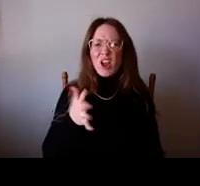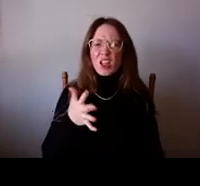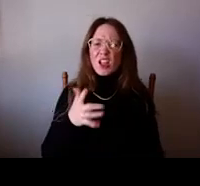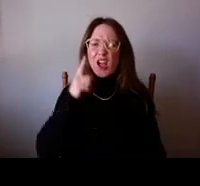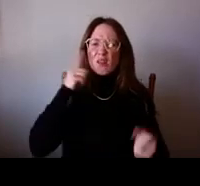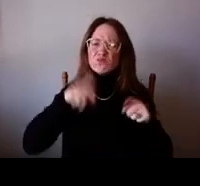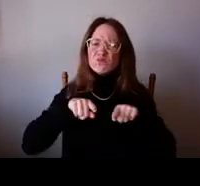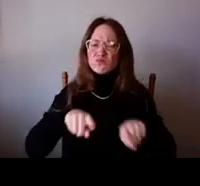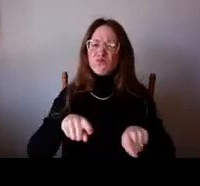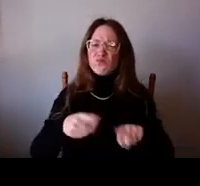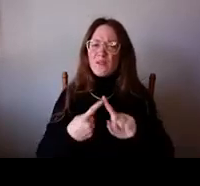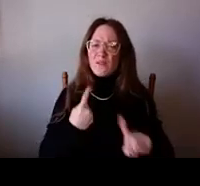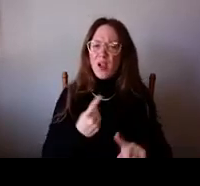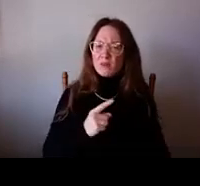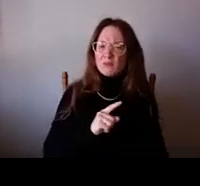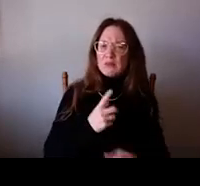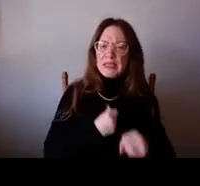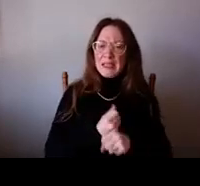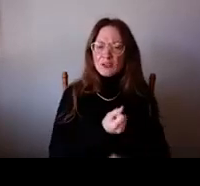in 17 and 18.